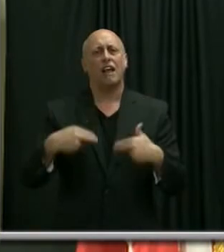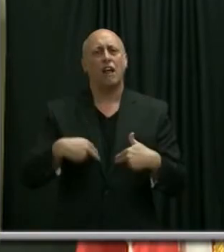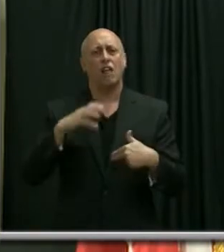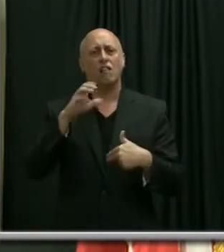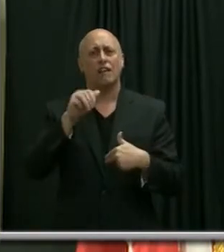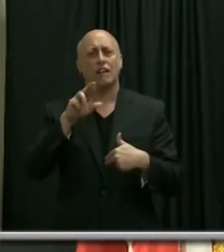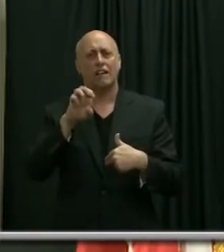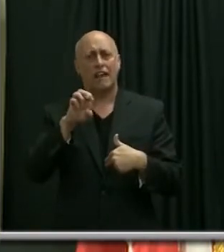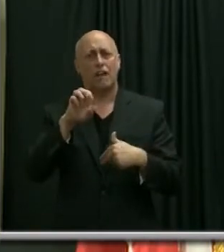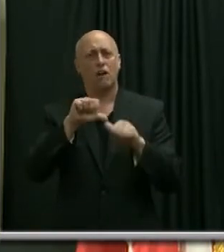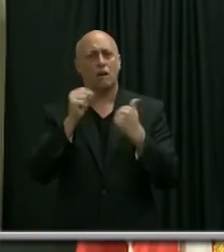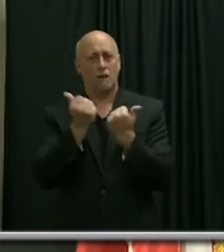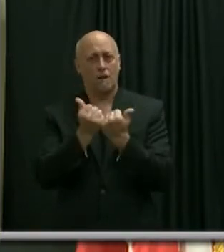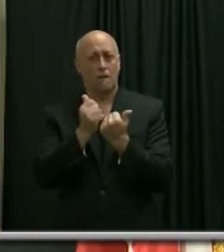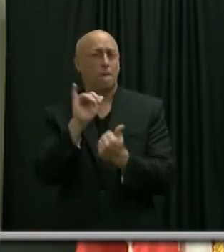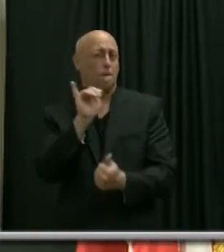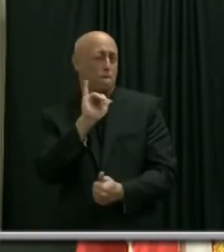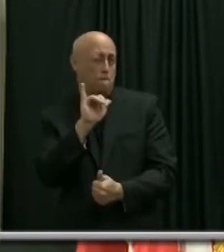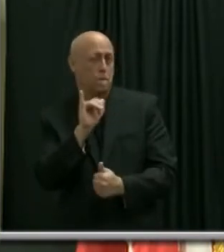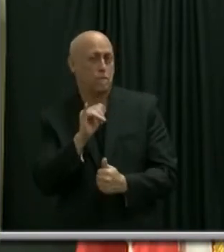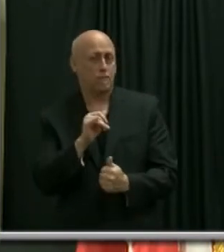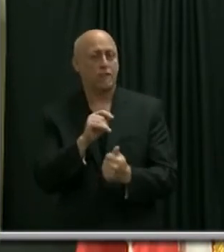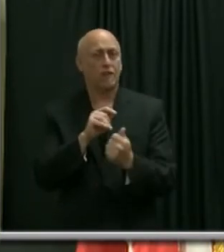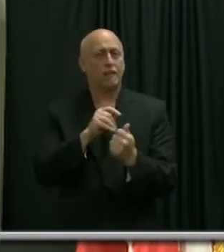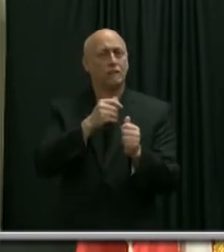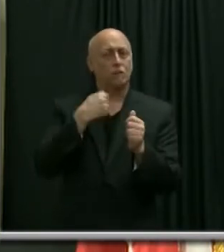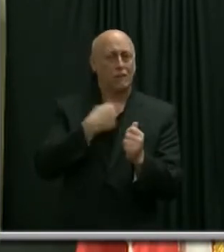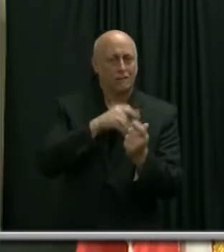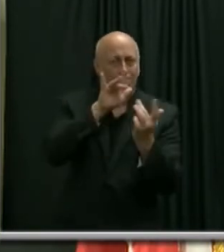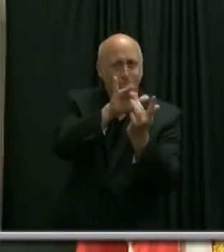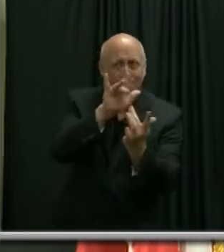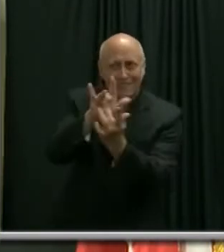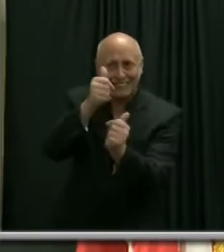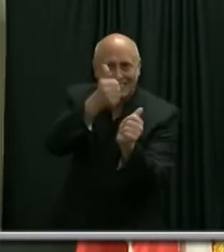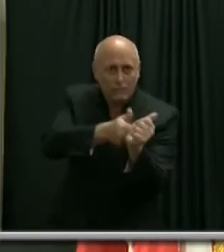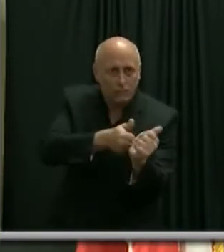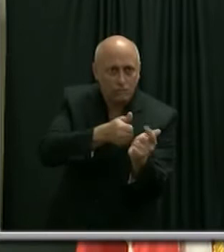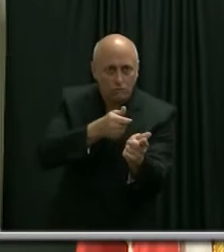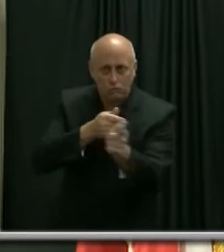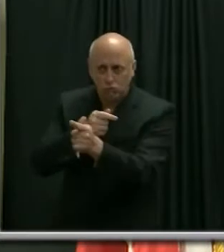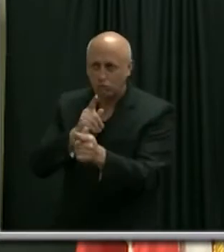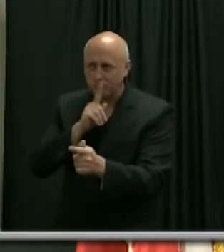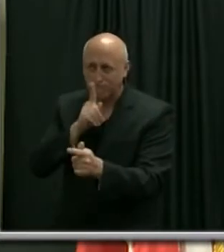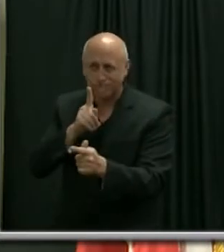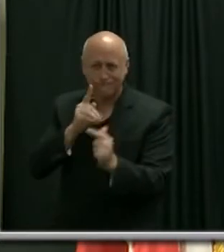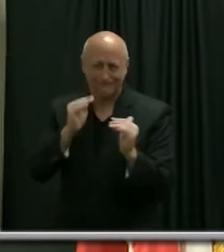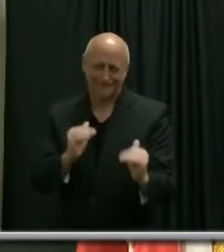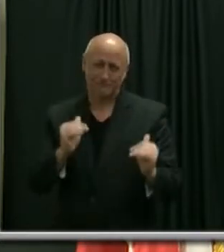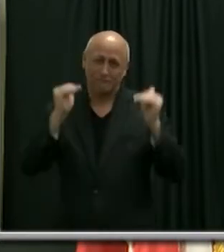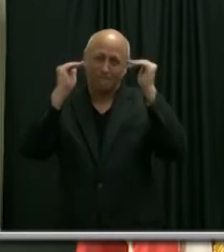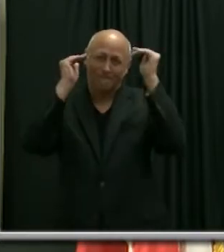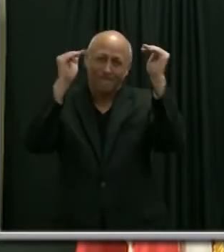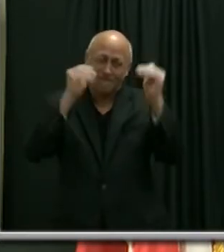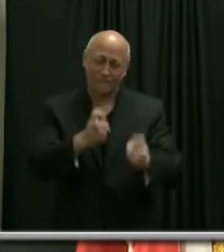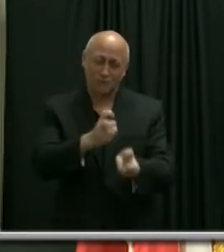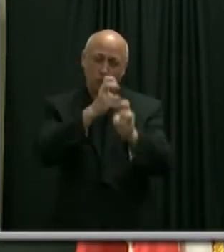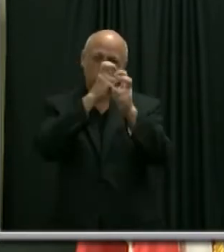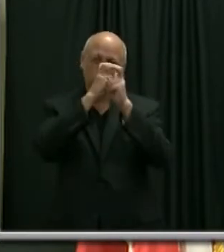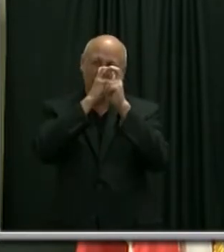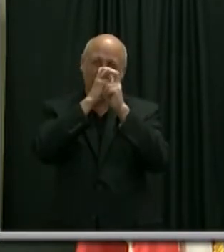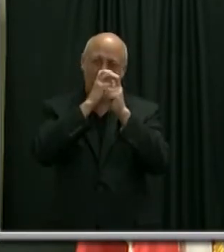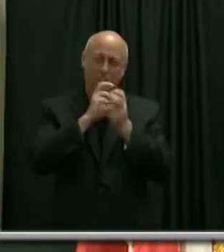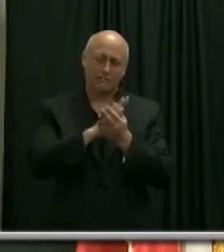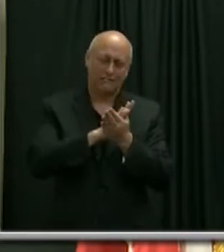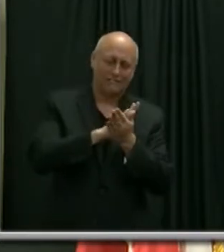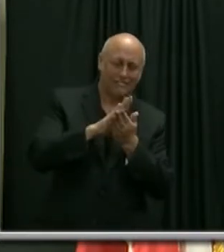well as individually, to make sure that they are meeting the highest standards possible to be able